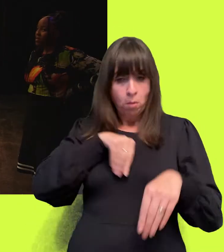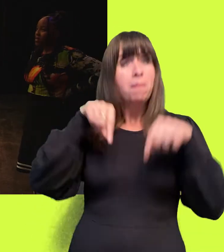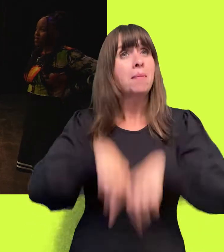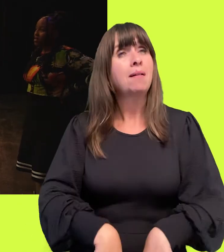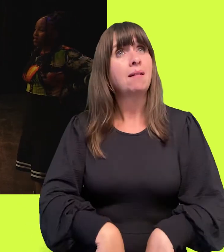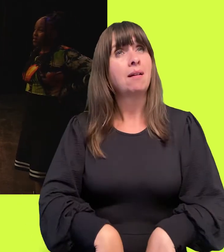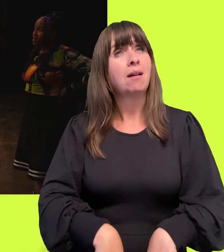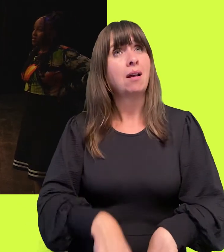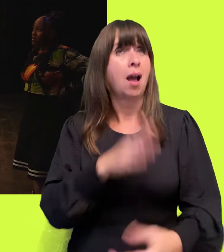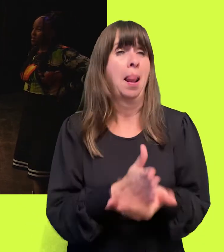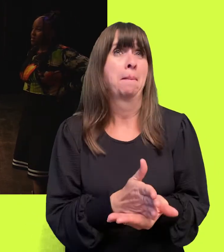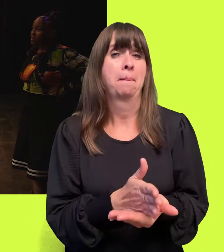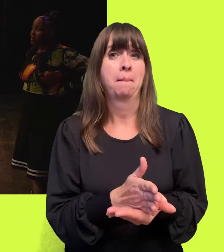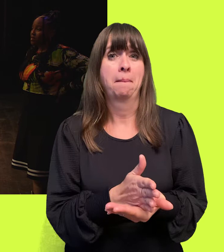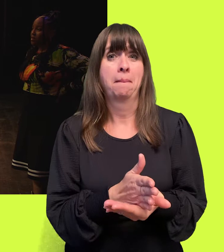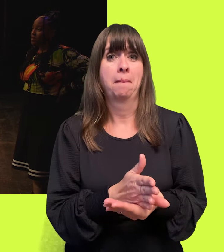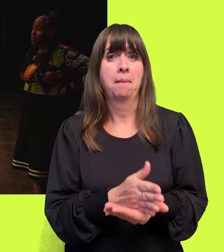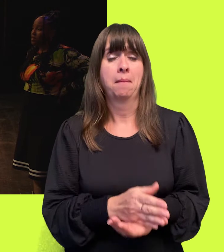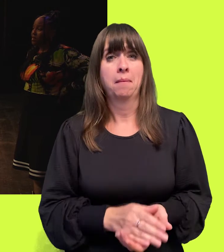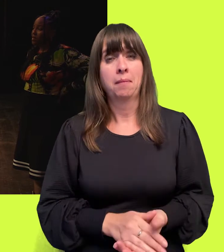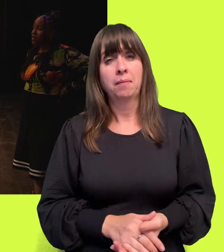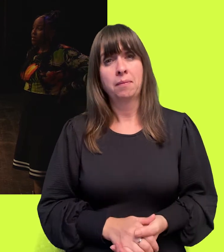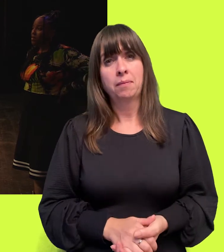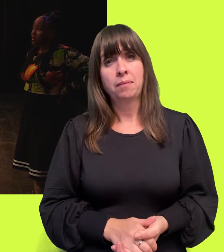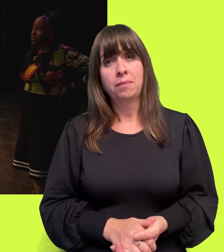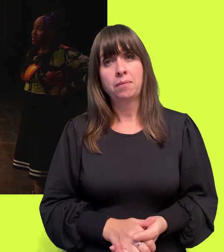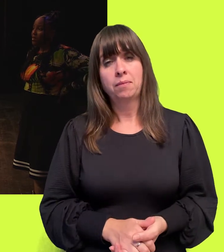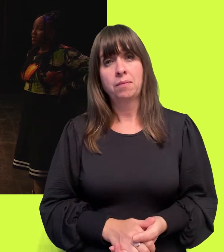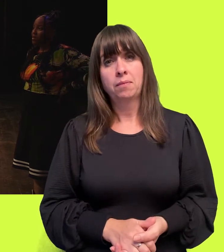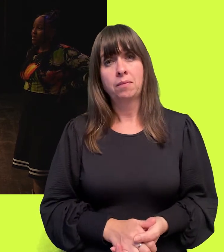I promise, I'm from then.